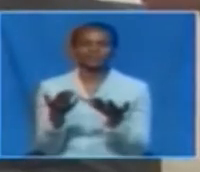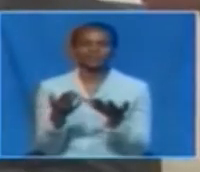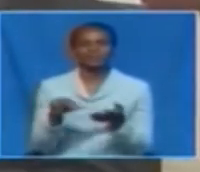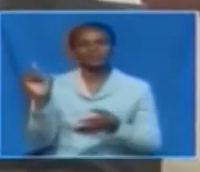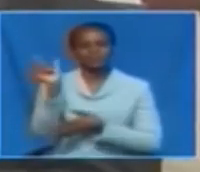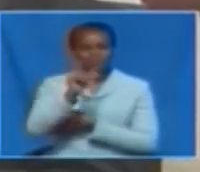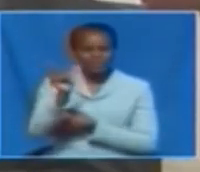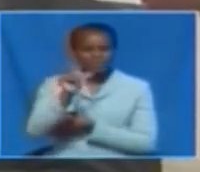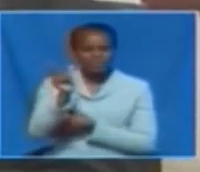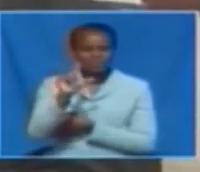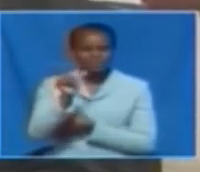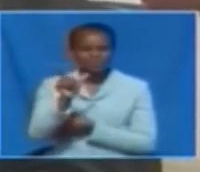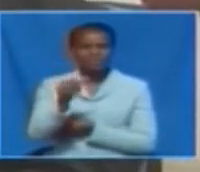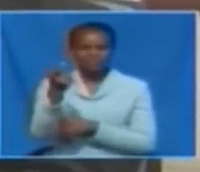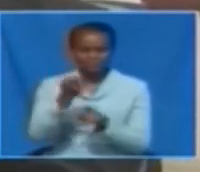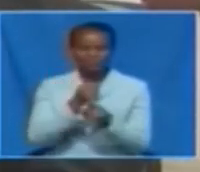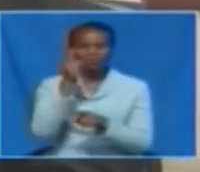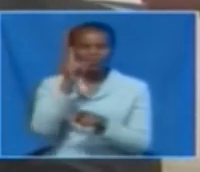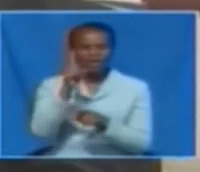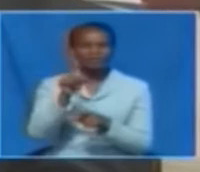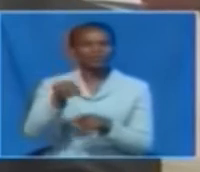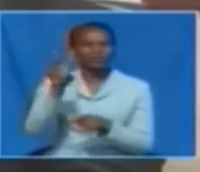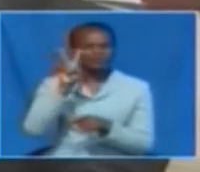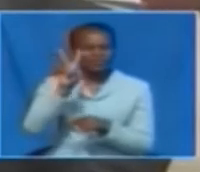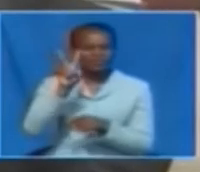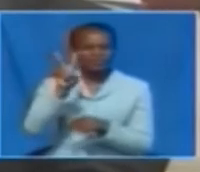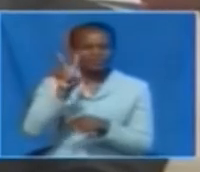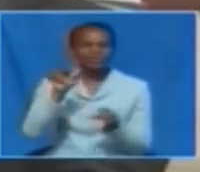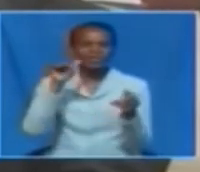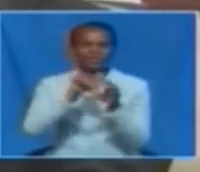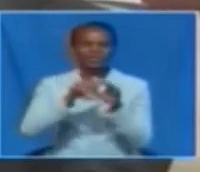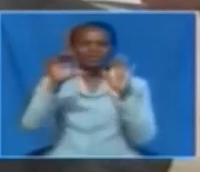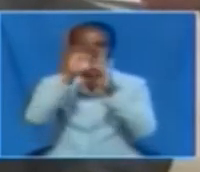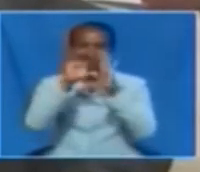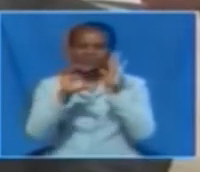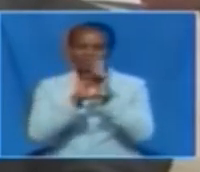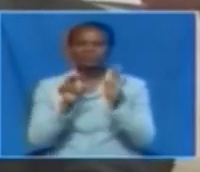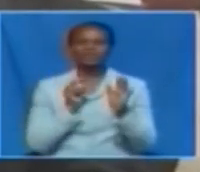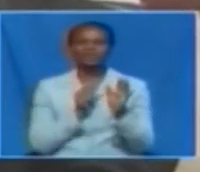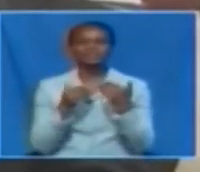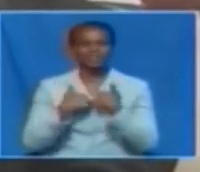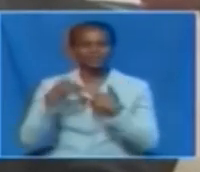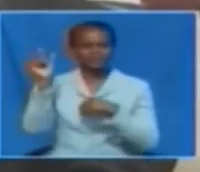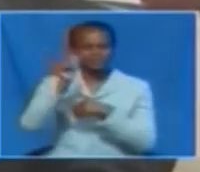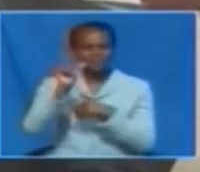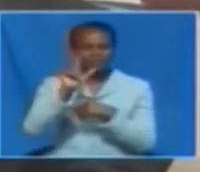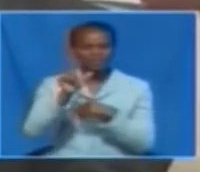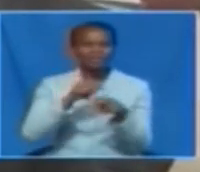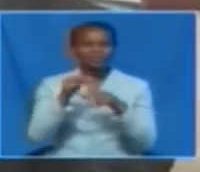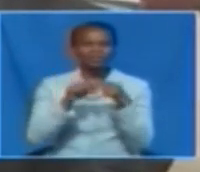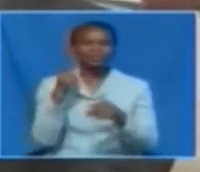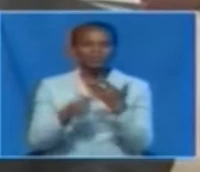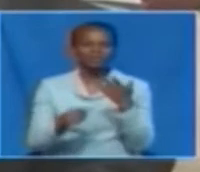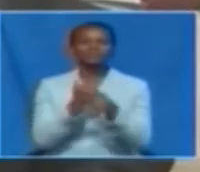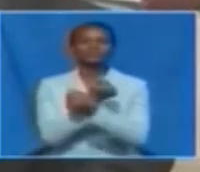arises from the one-party state of UNIP, and in the constitution that we have as MMD, it was meant to deal